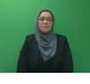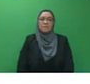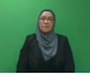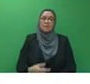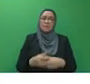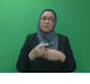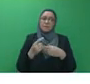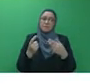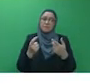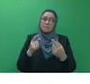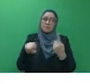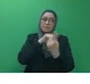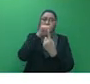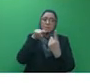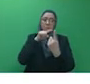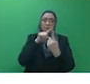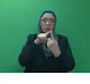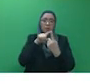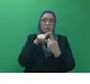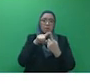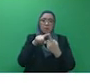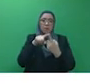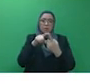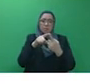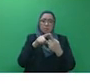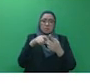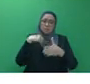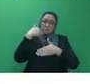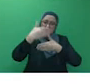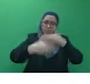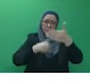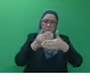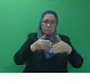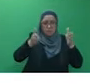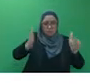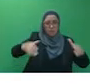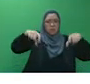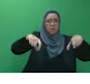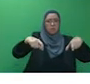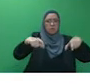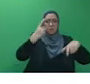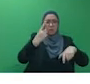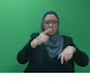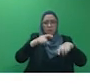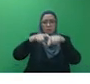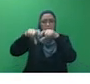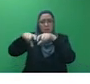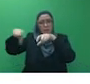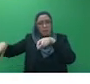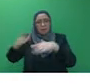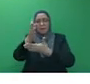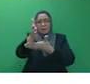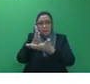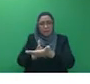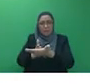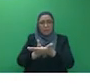okay so the so even when they it was relieved temporarily you know we have gone through a number of phases of the lockdown